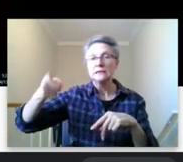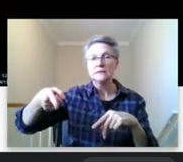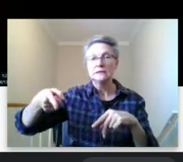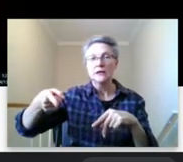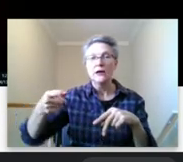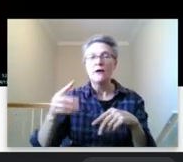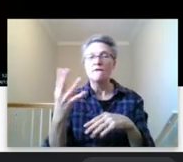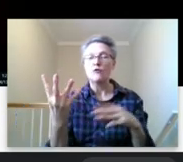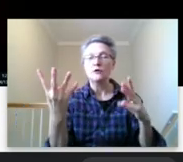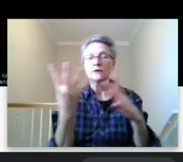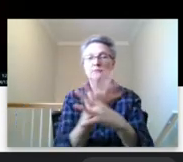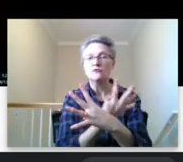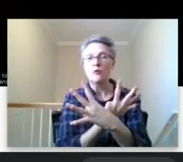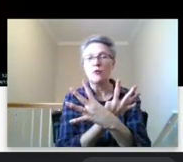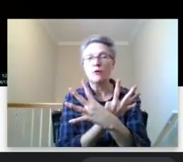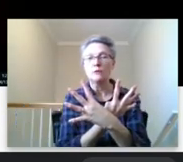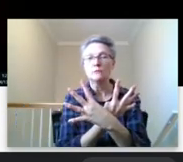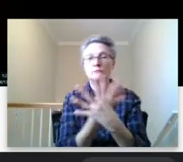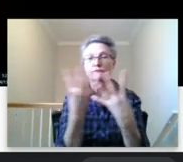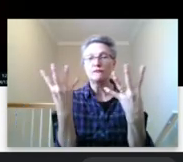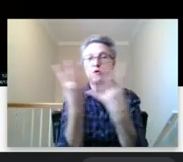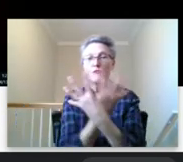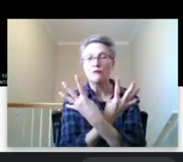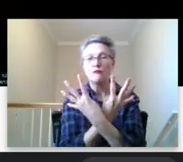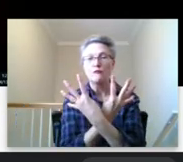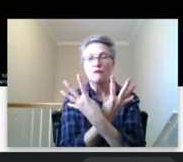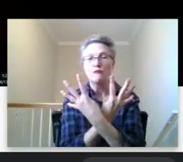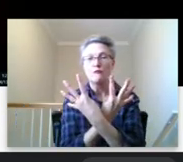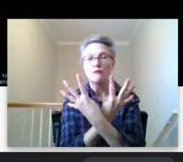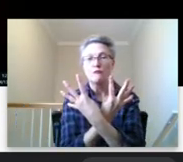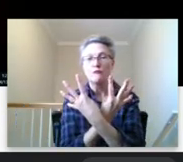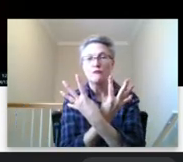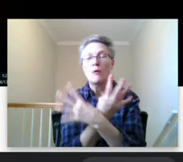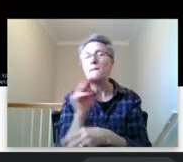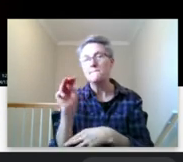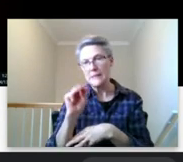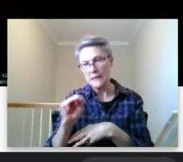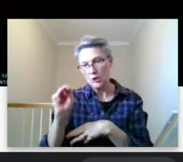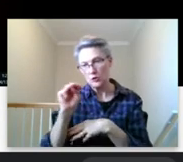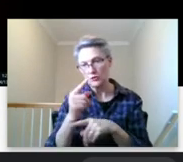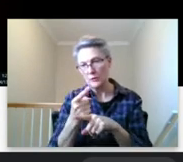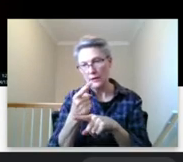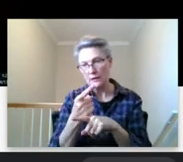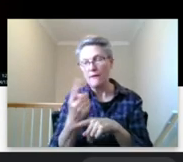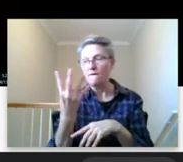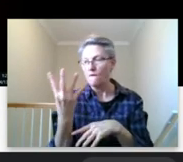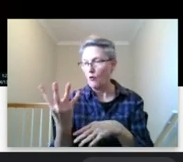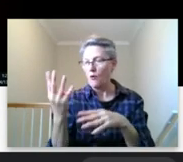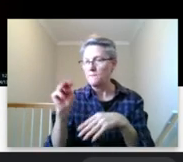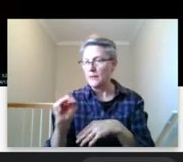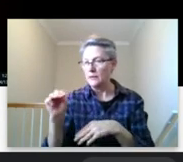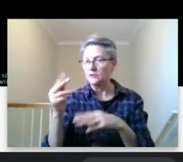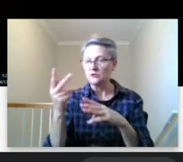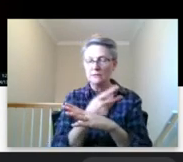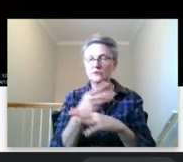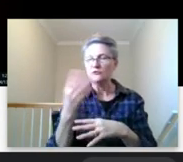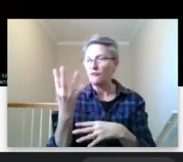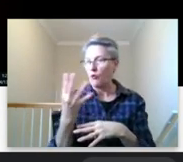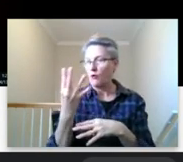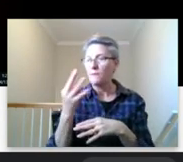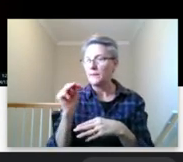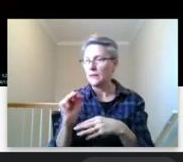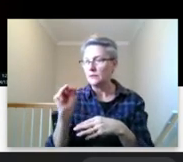4 times 4, right? And remember, I'm thinking in meters this time, right? So 4 meters times 4 meters. So 4 times